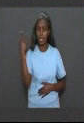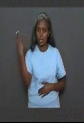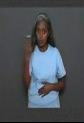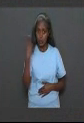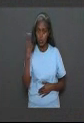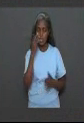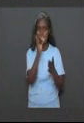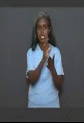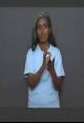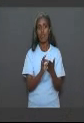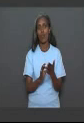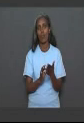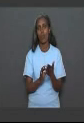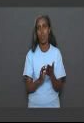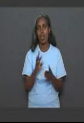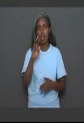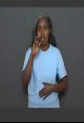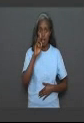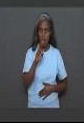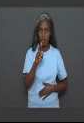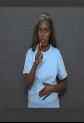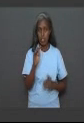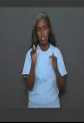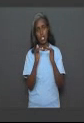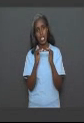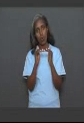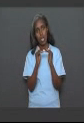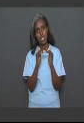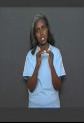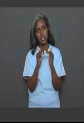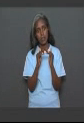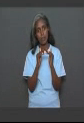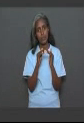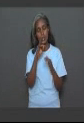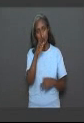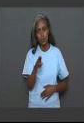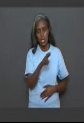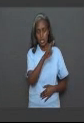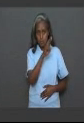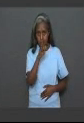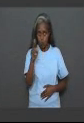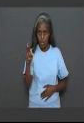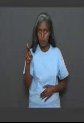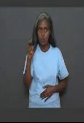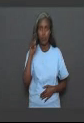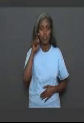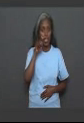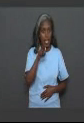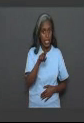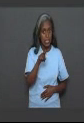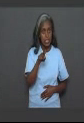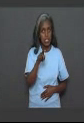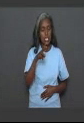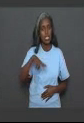by using the formula r equals to the square root